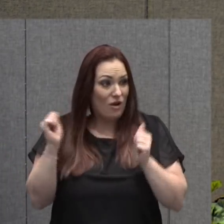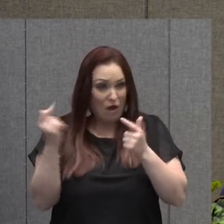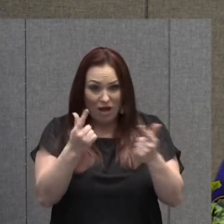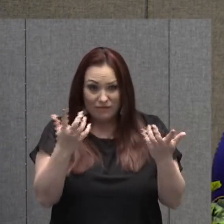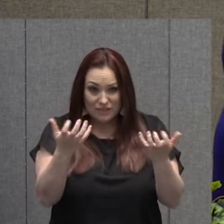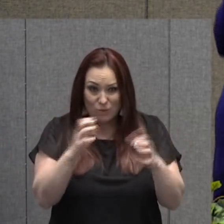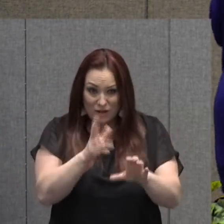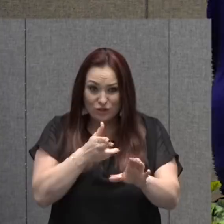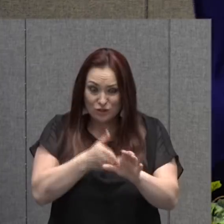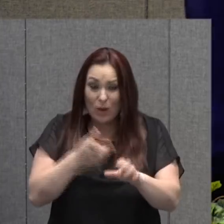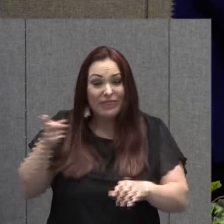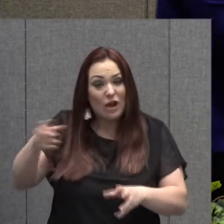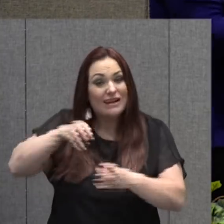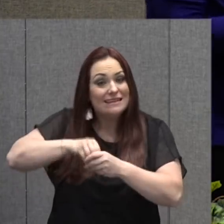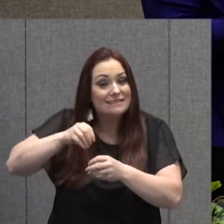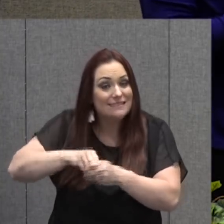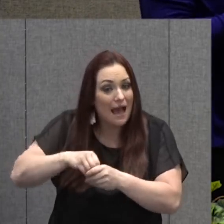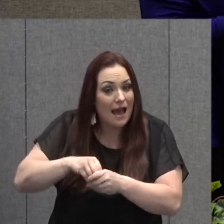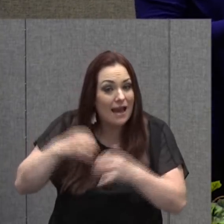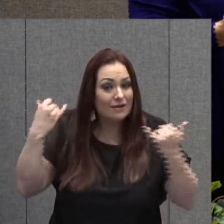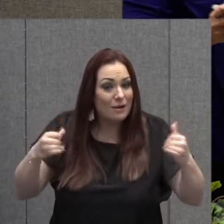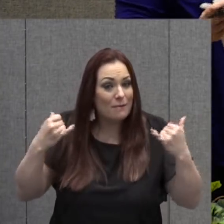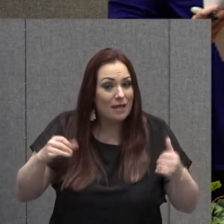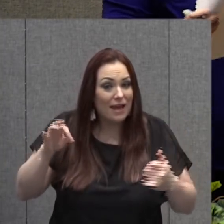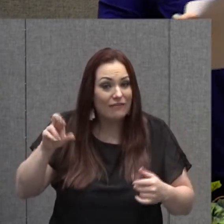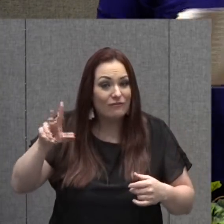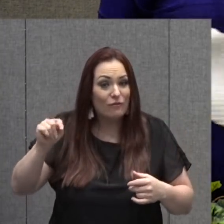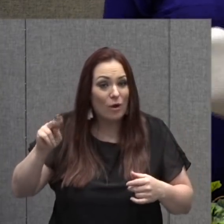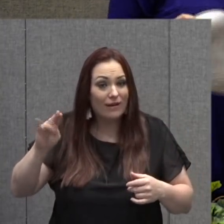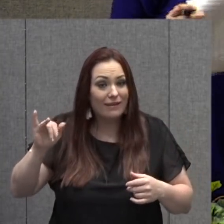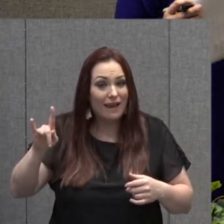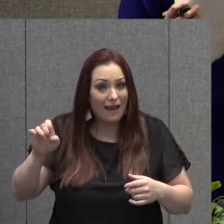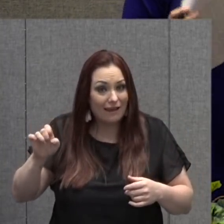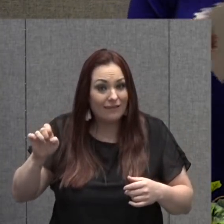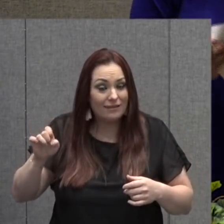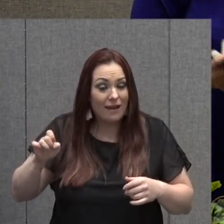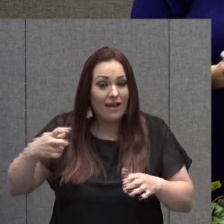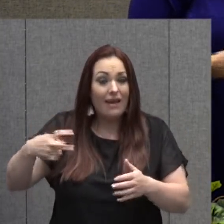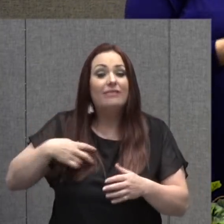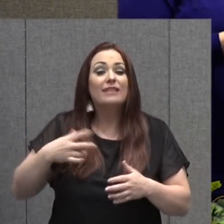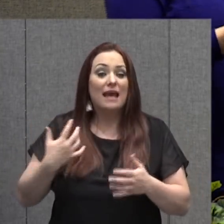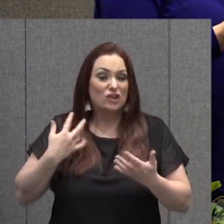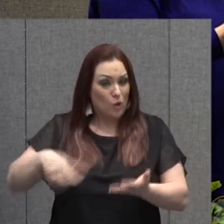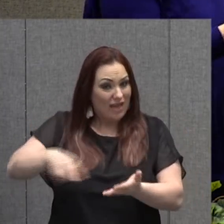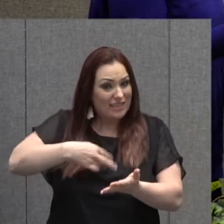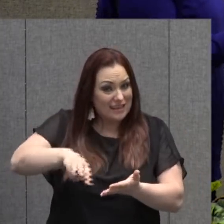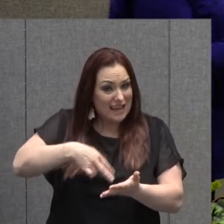They're in there playing Fortnite, doing all those silly dances that drive all your teachers crazy.